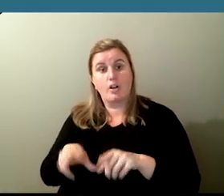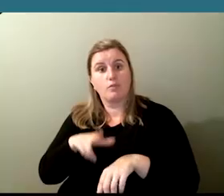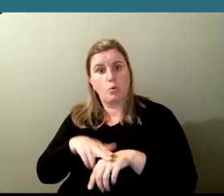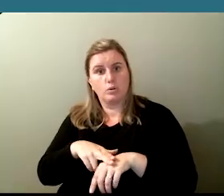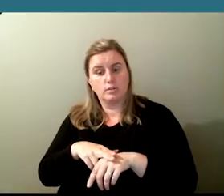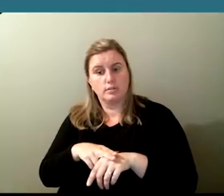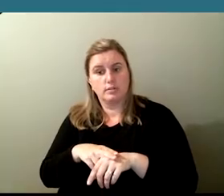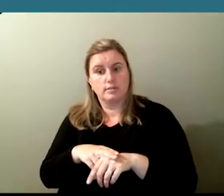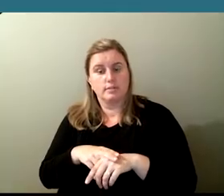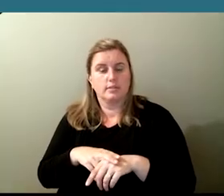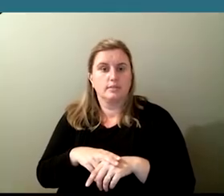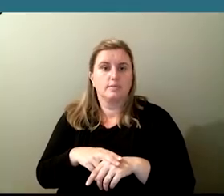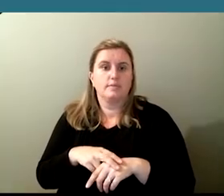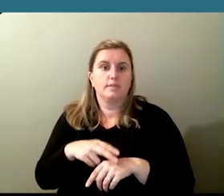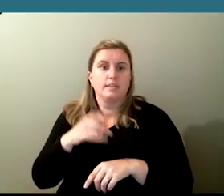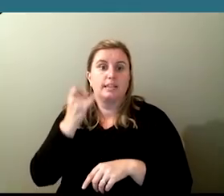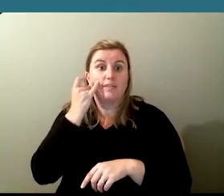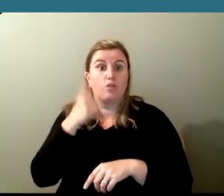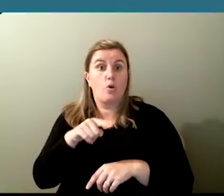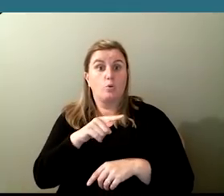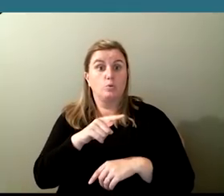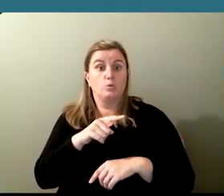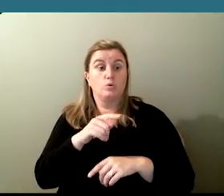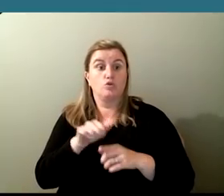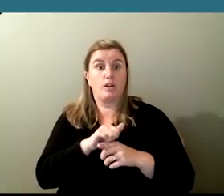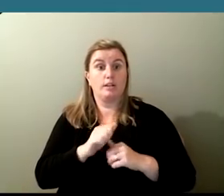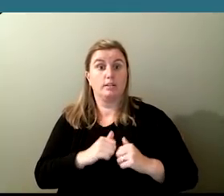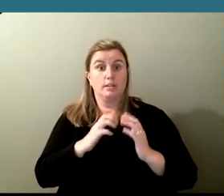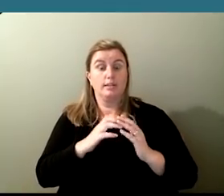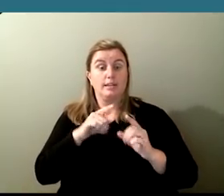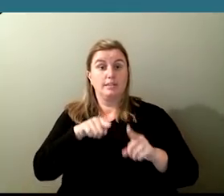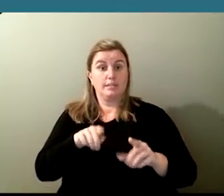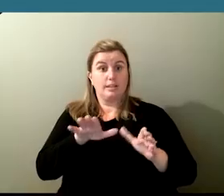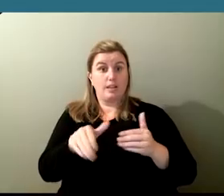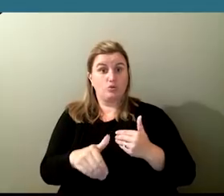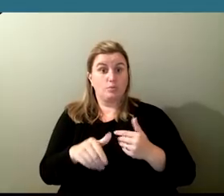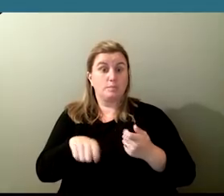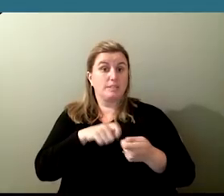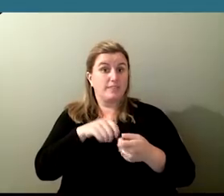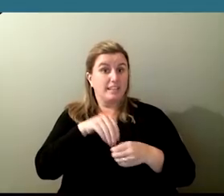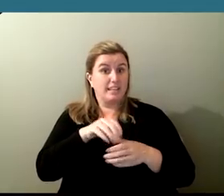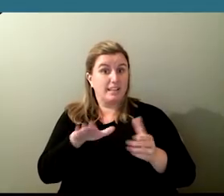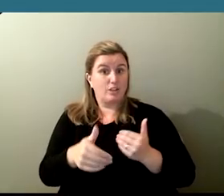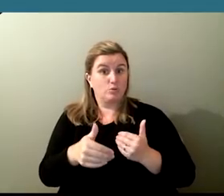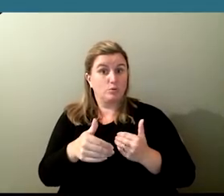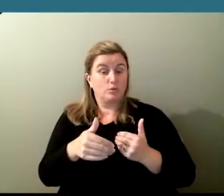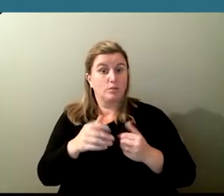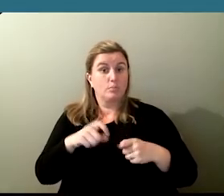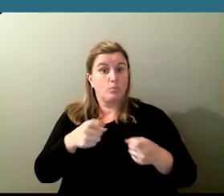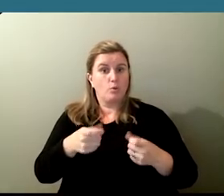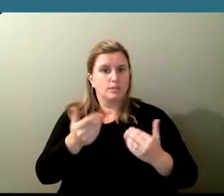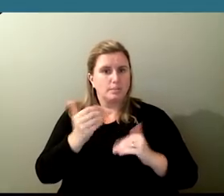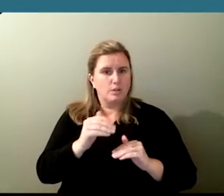if those implementation of those trainings in classrooms, specifically in classrooms, pose some limitation or